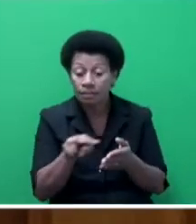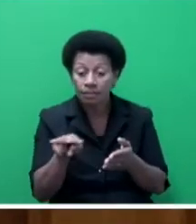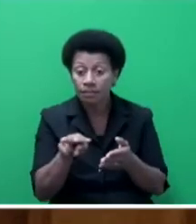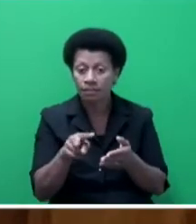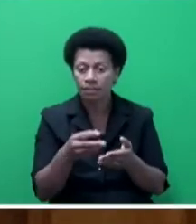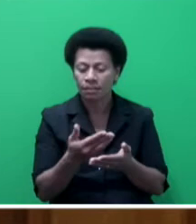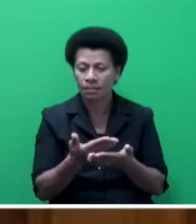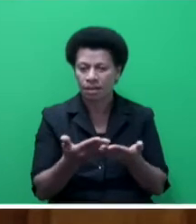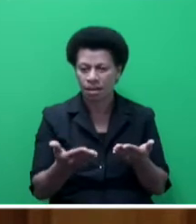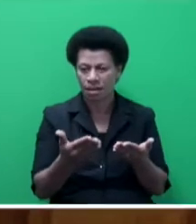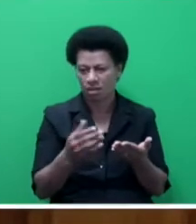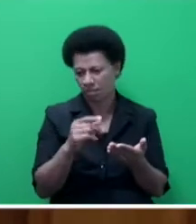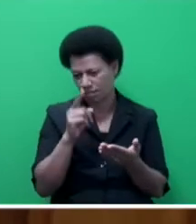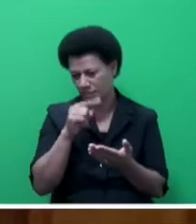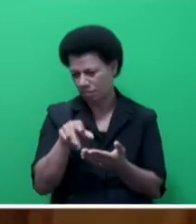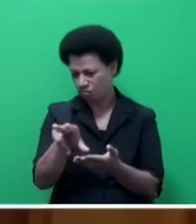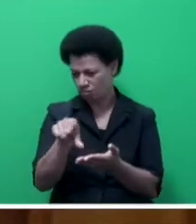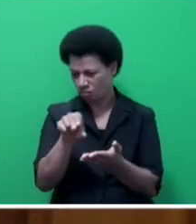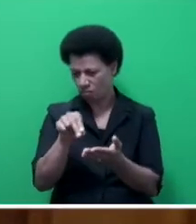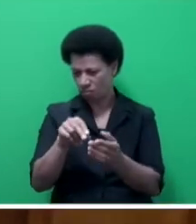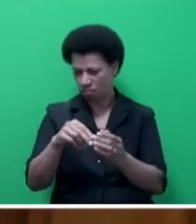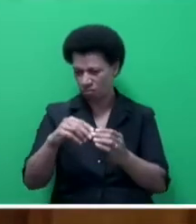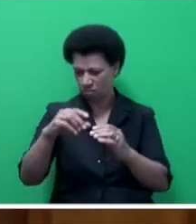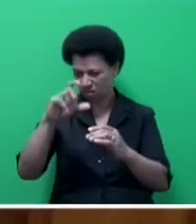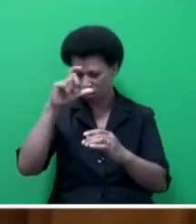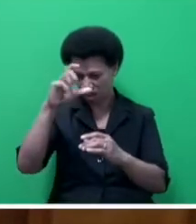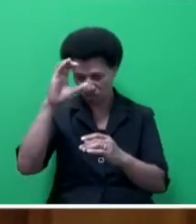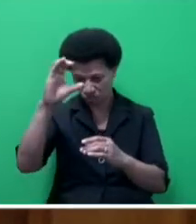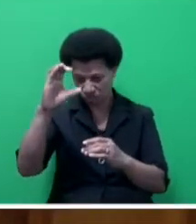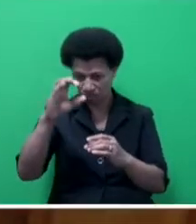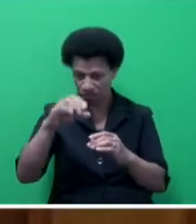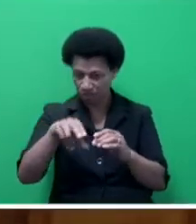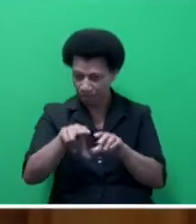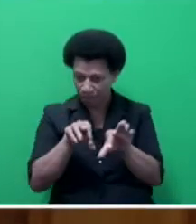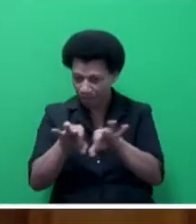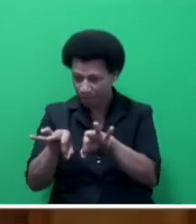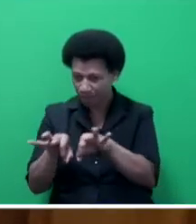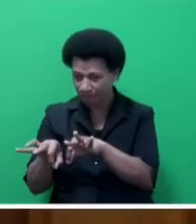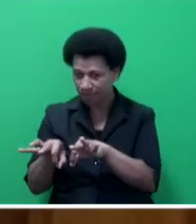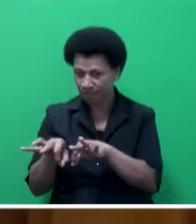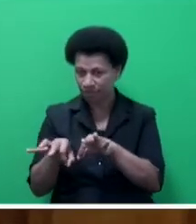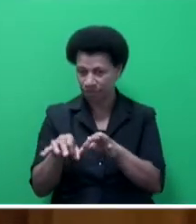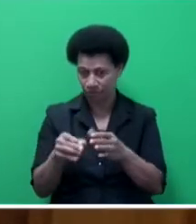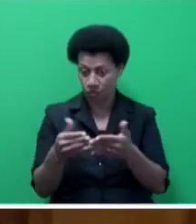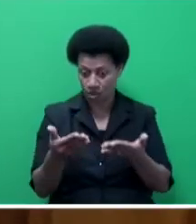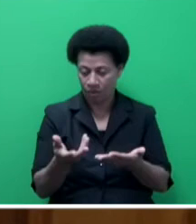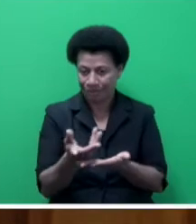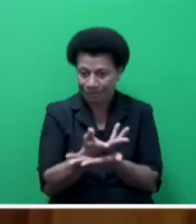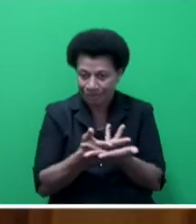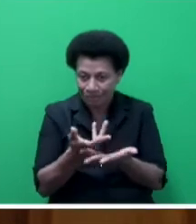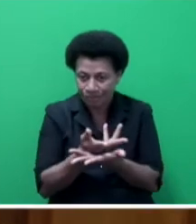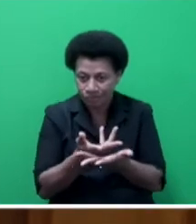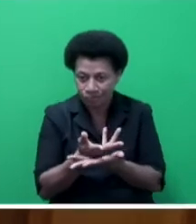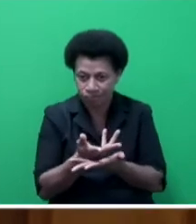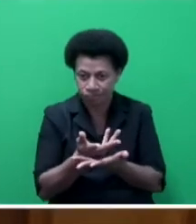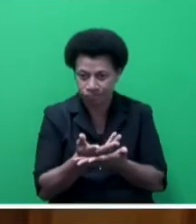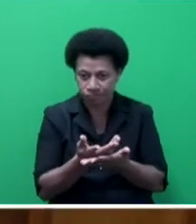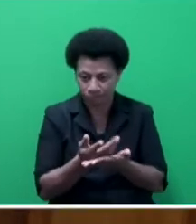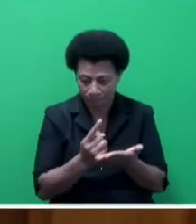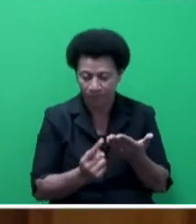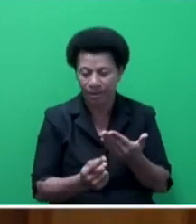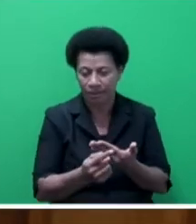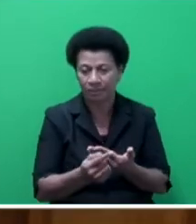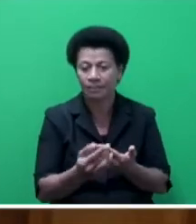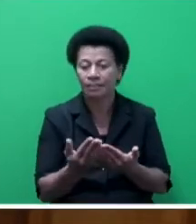that are draftsmen are regulated in their own countries. So that discussion is currently taking place, and we will see where